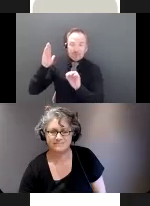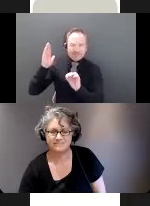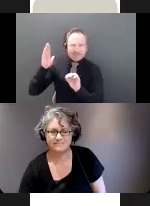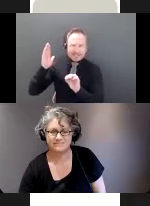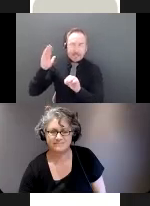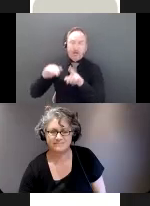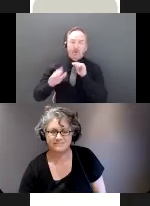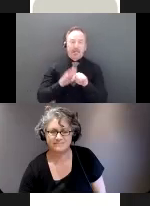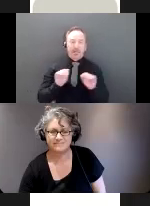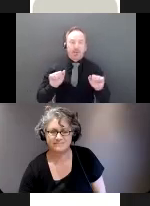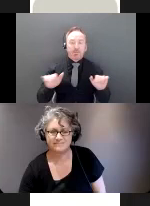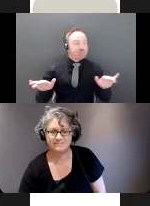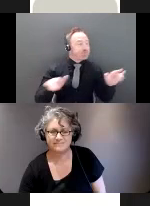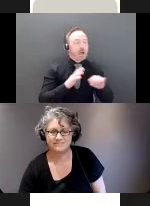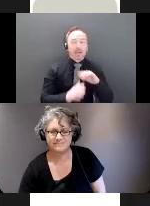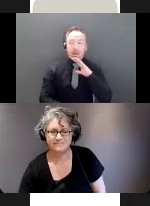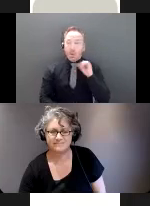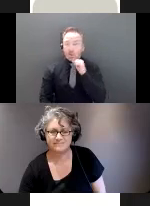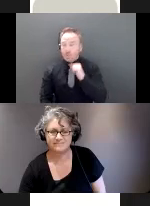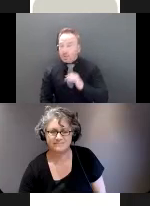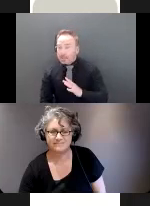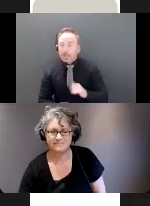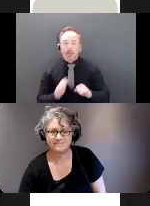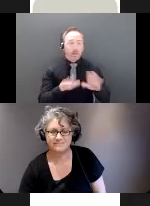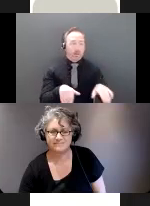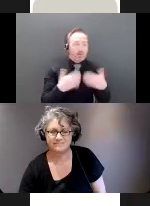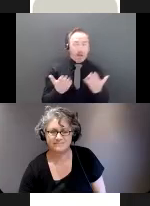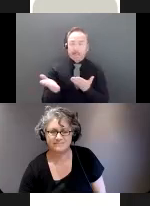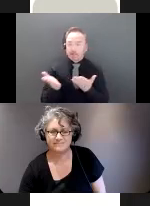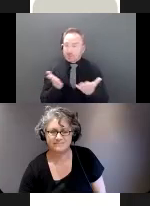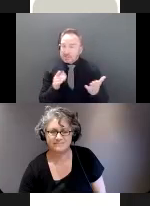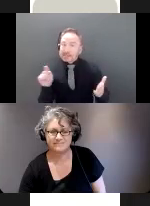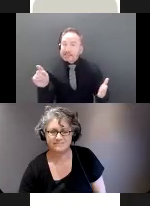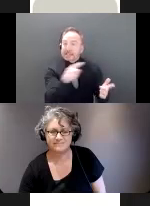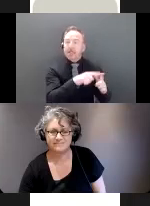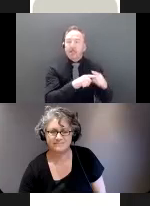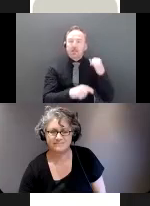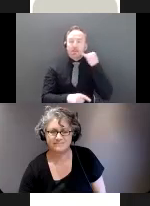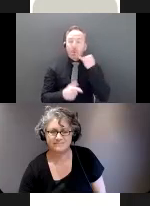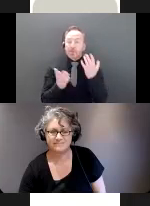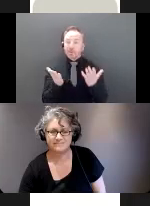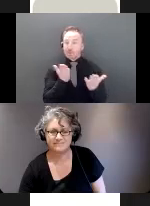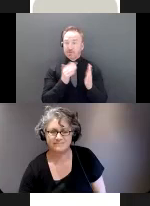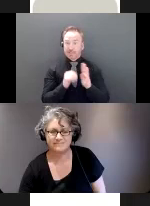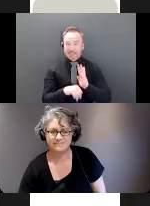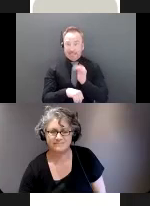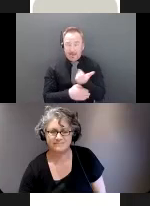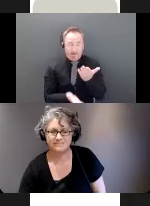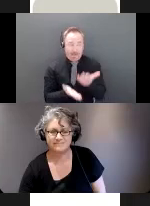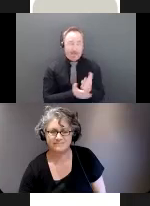you can, actually offering services where they are. So for example, if your service sets up a little information